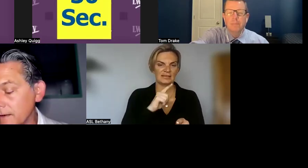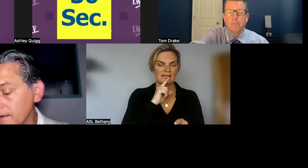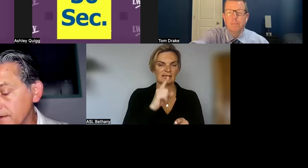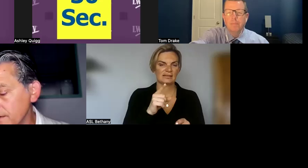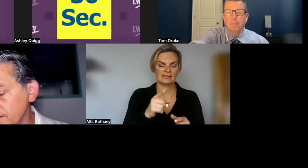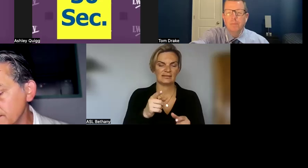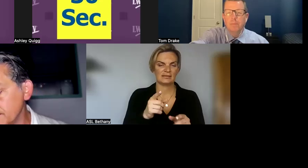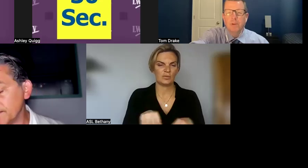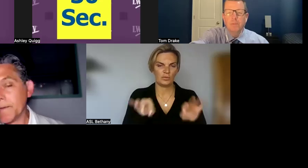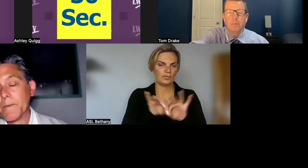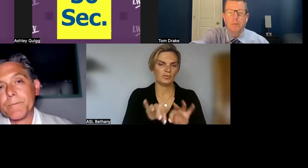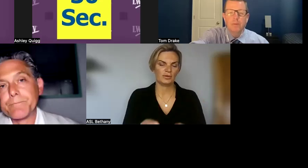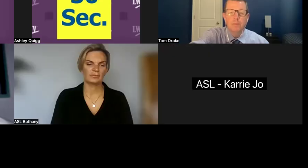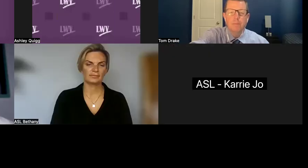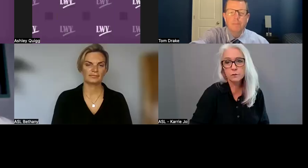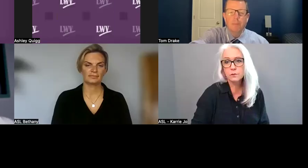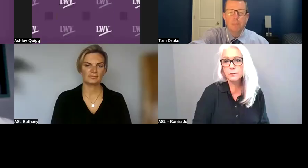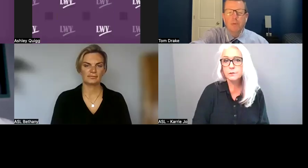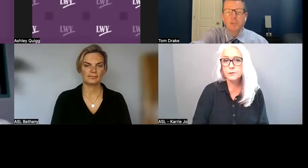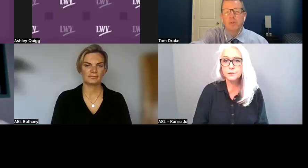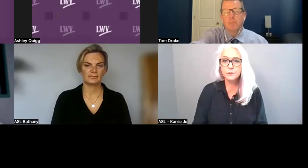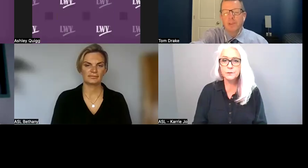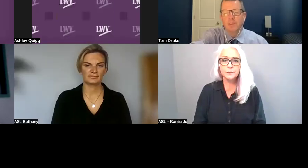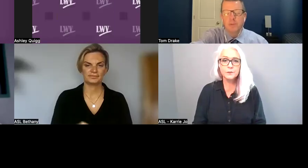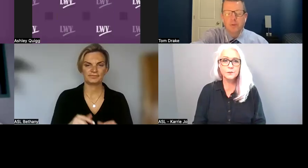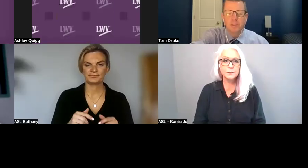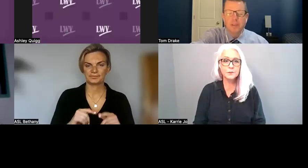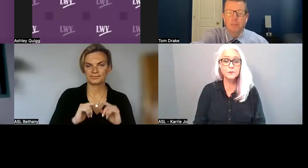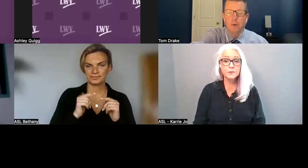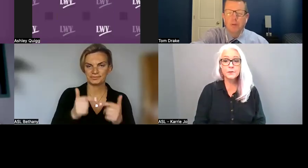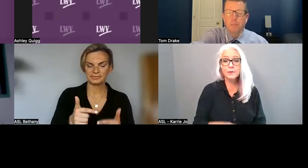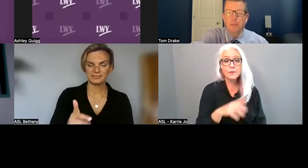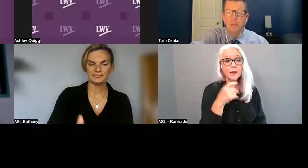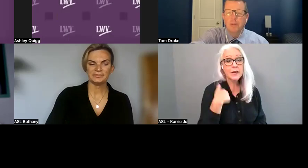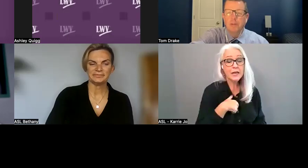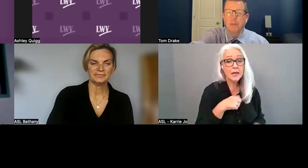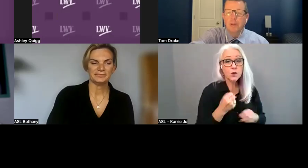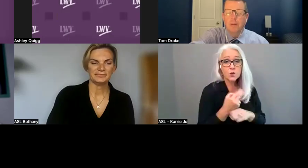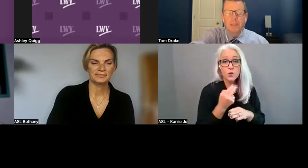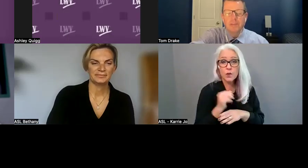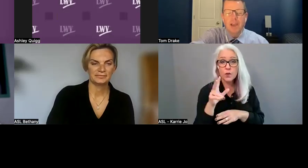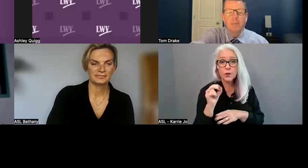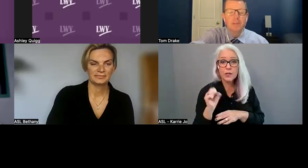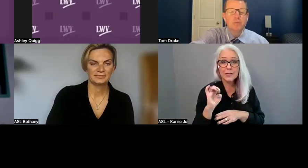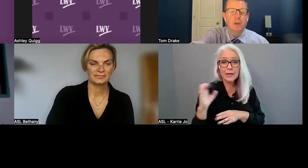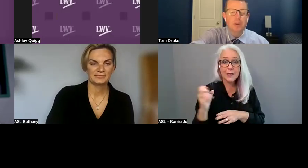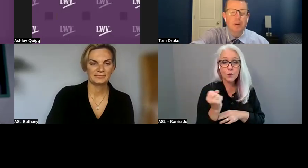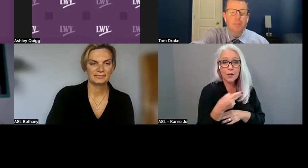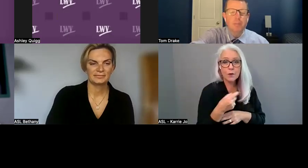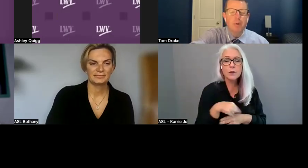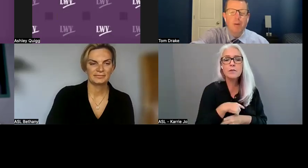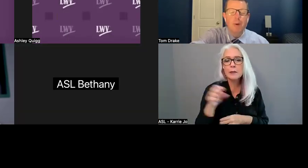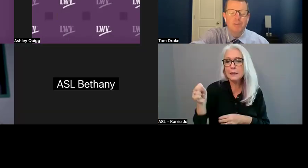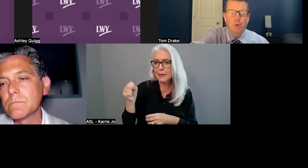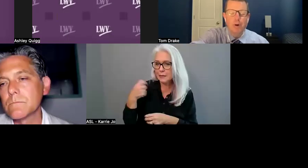on. Thank you. Rachel, may I use a 30-second rebuttal? Yes. Go ahead. At the time that this was coming up,